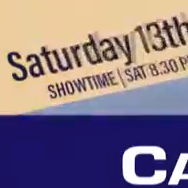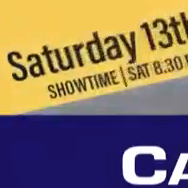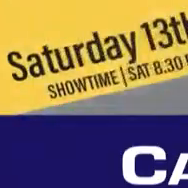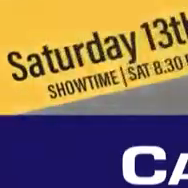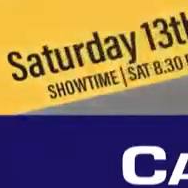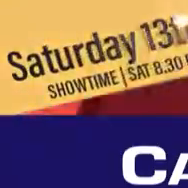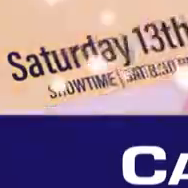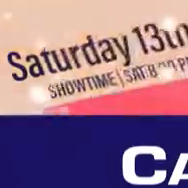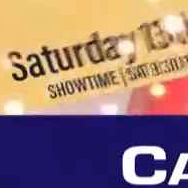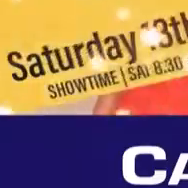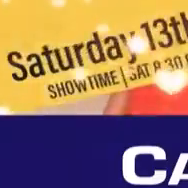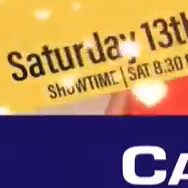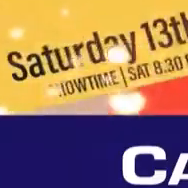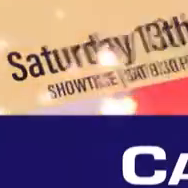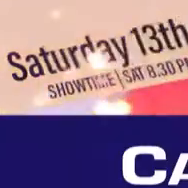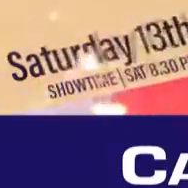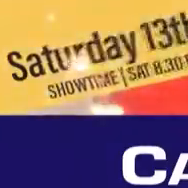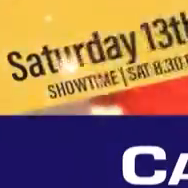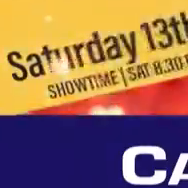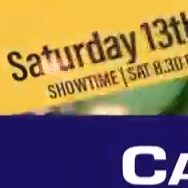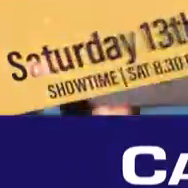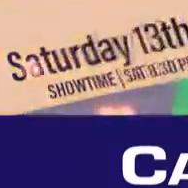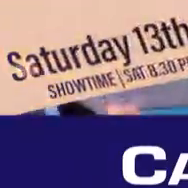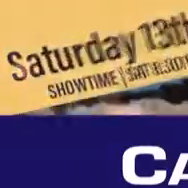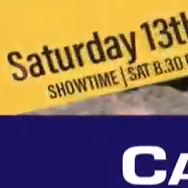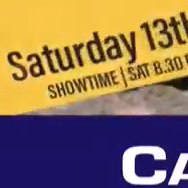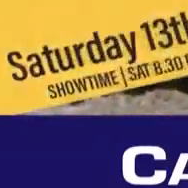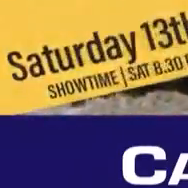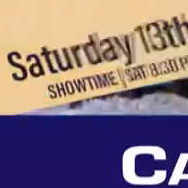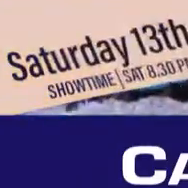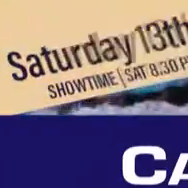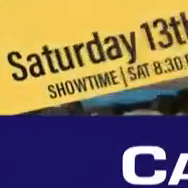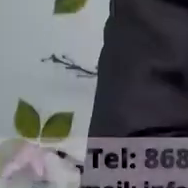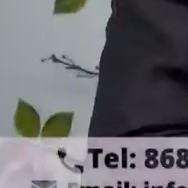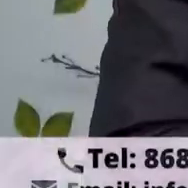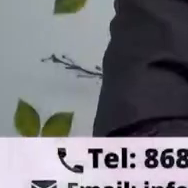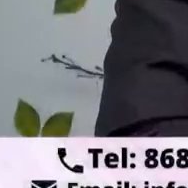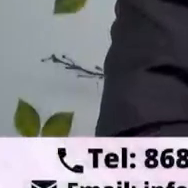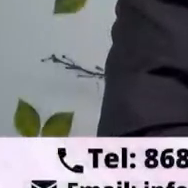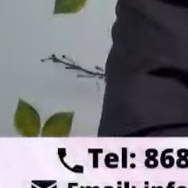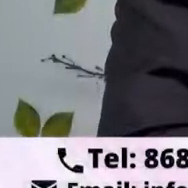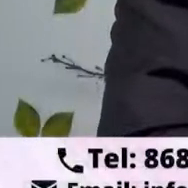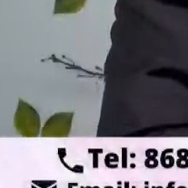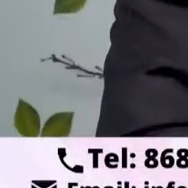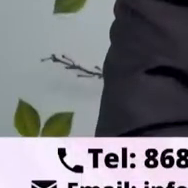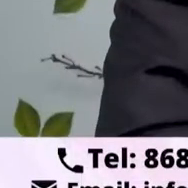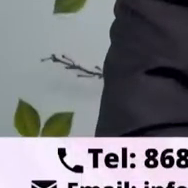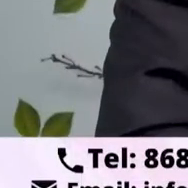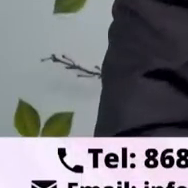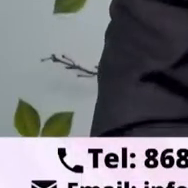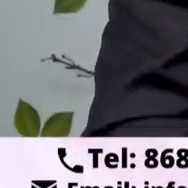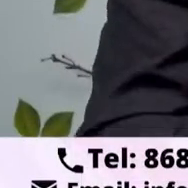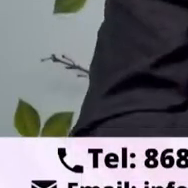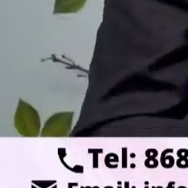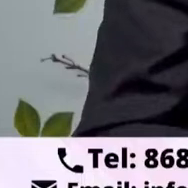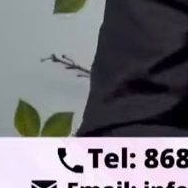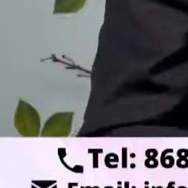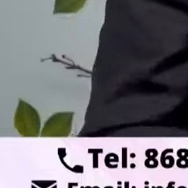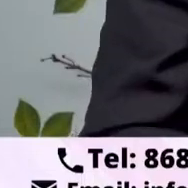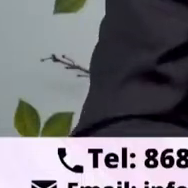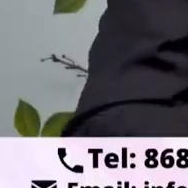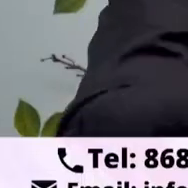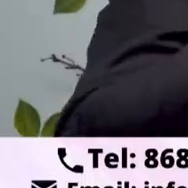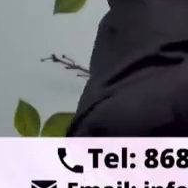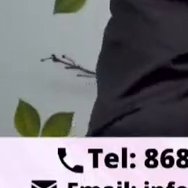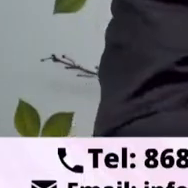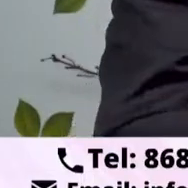that everybody is talking about. Love is a Walk. Cancer, whether you have it or your doctors are looking for it, only